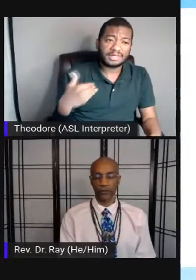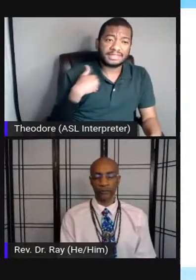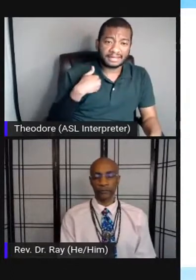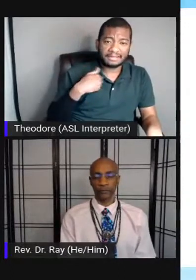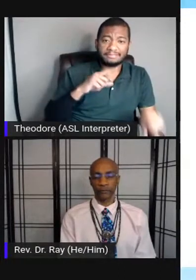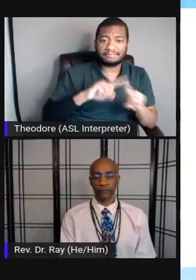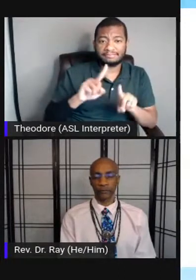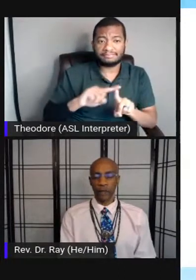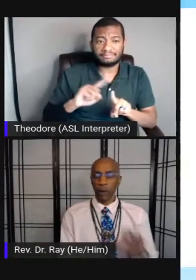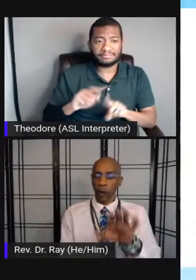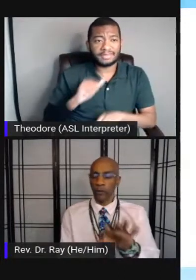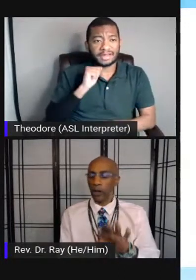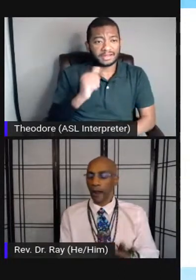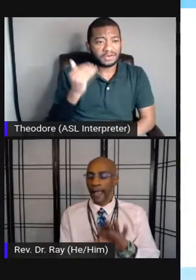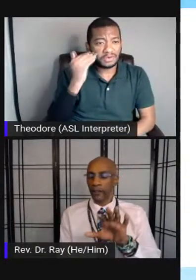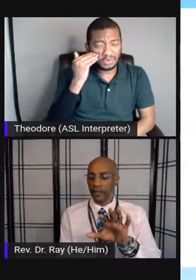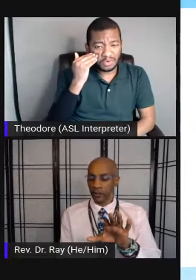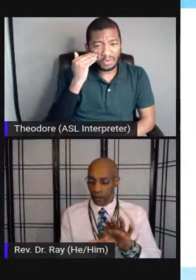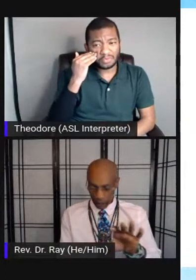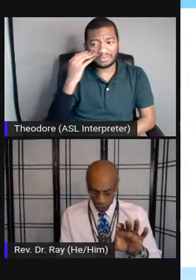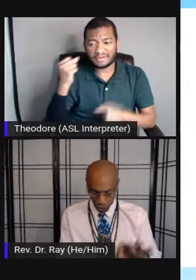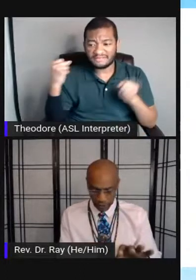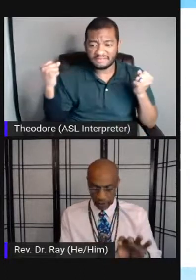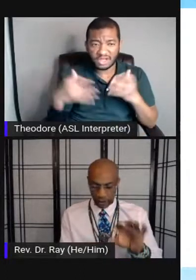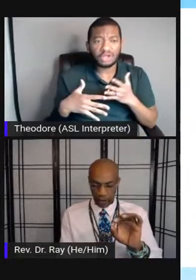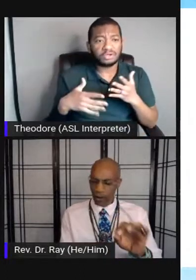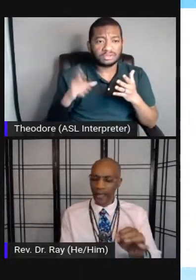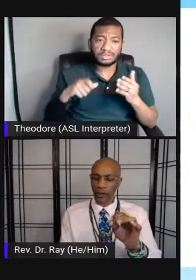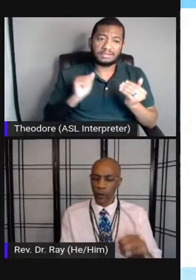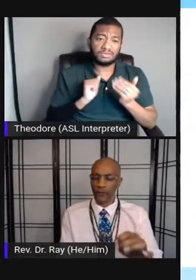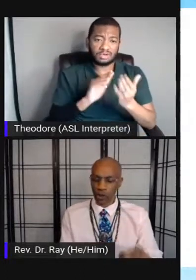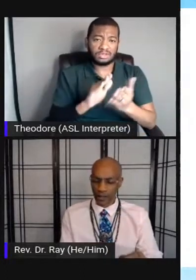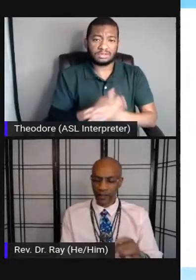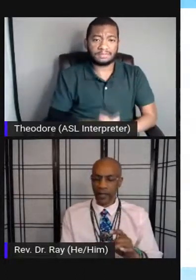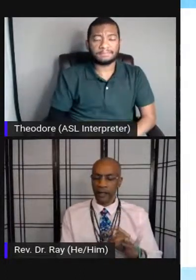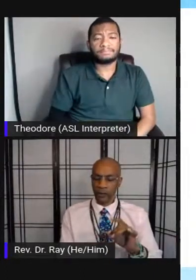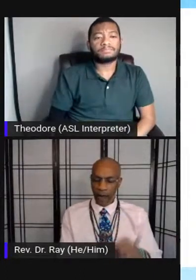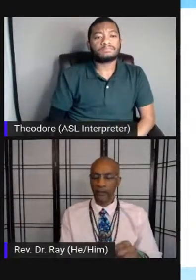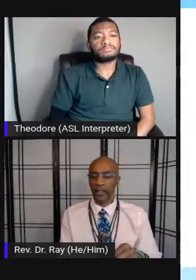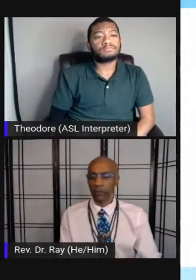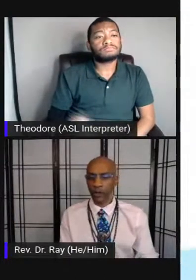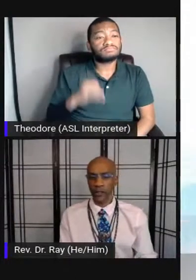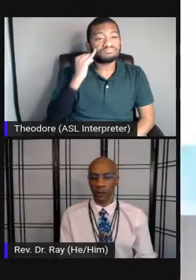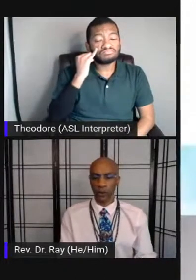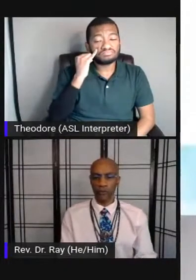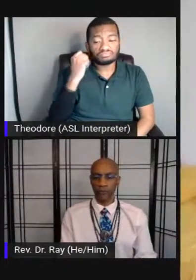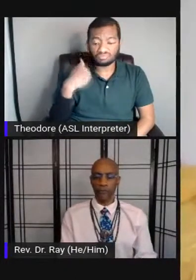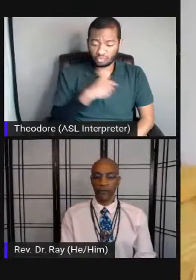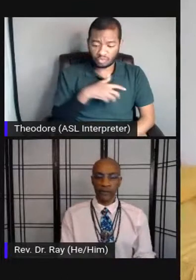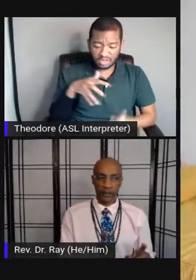unknown. But when we are anchored in trust, or anchored with trust, grounded in